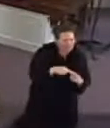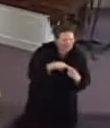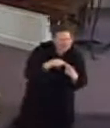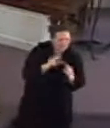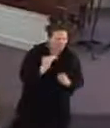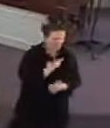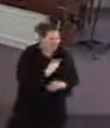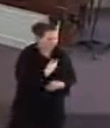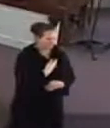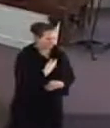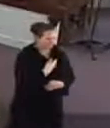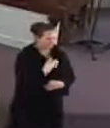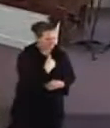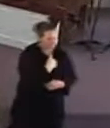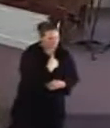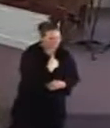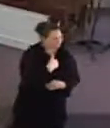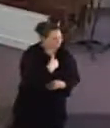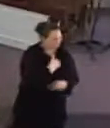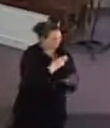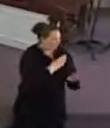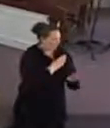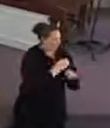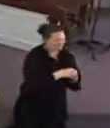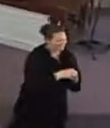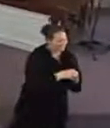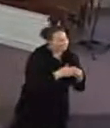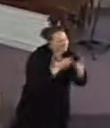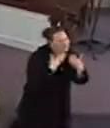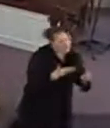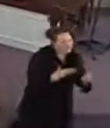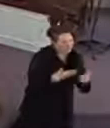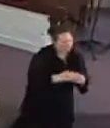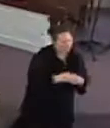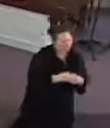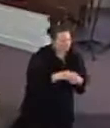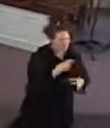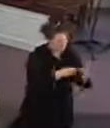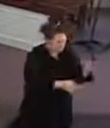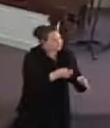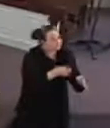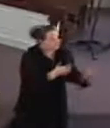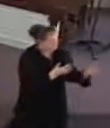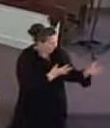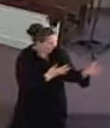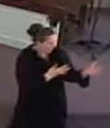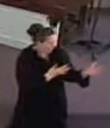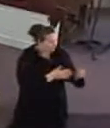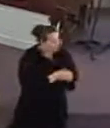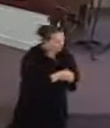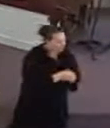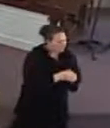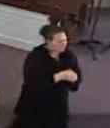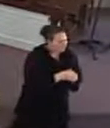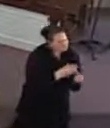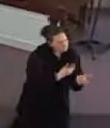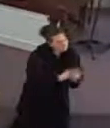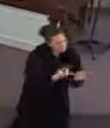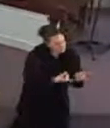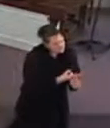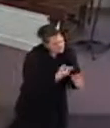Hallelujah. I'm thankful today that justice has been delayed. Amen. There's times that we want justice because we feel like we have been wronged